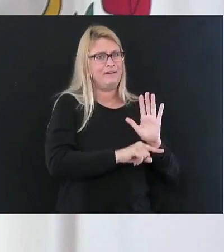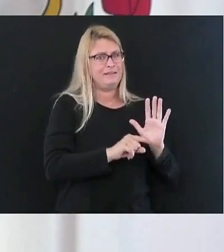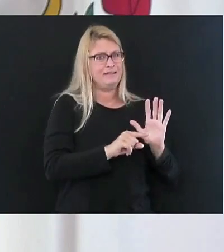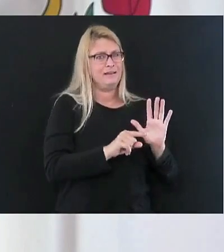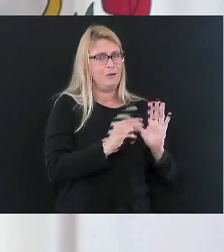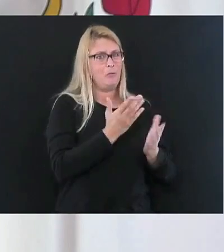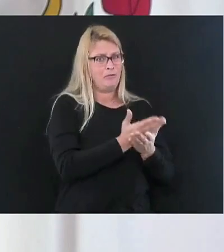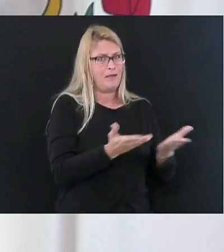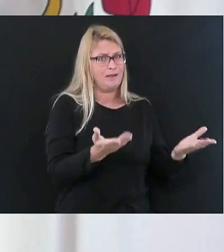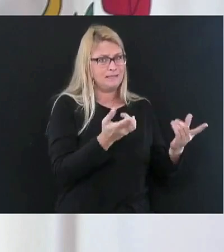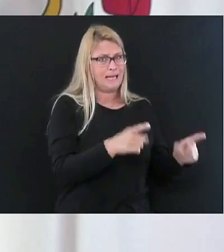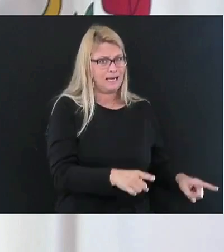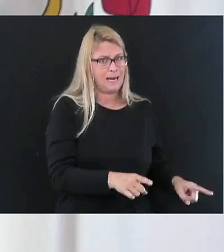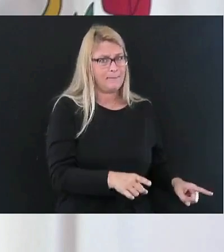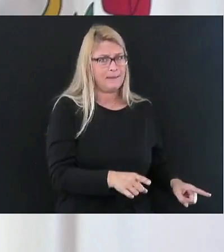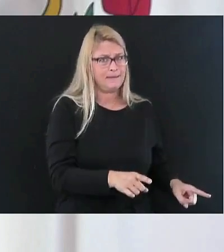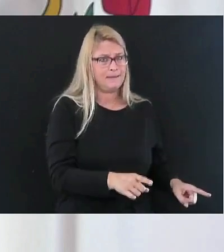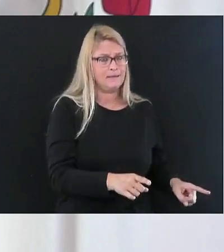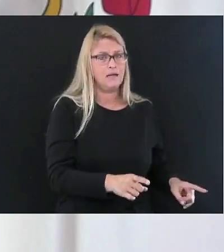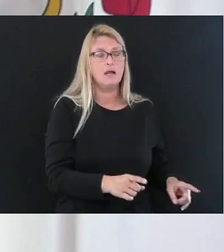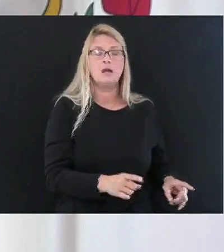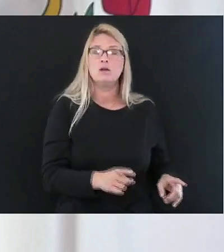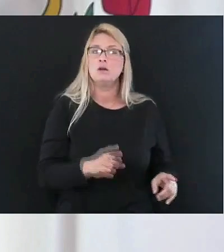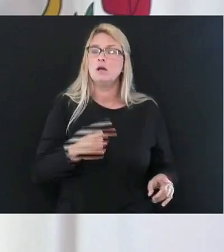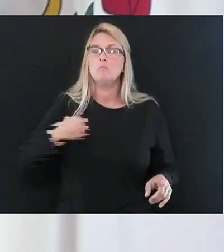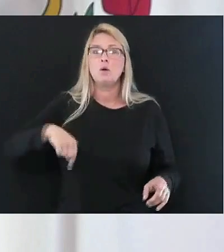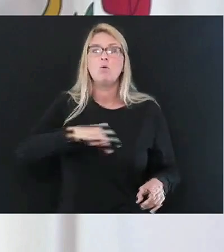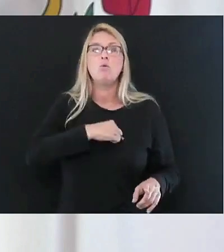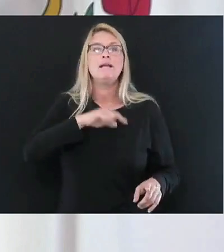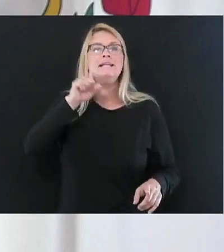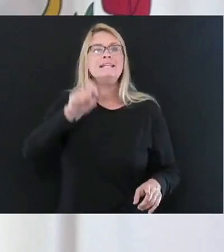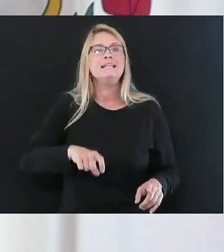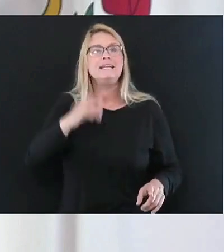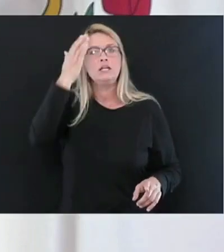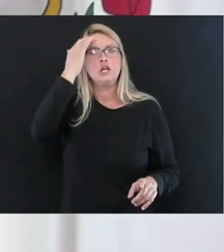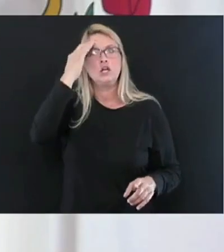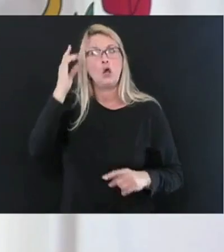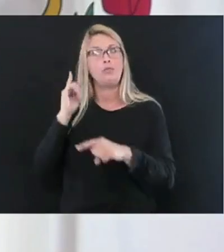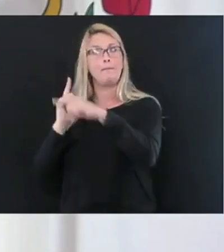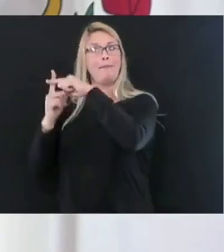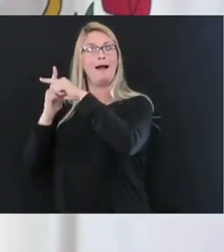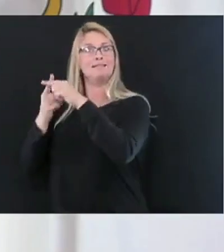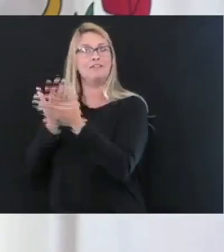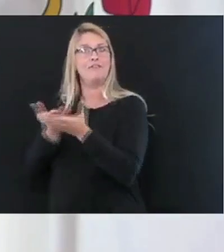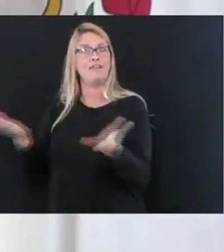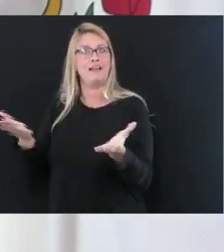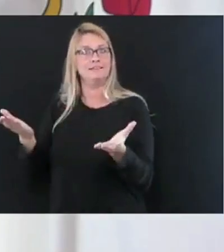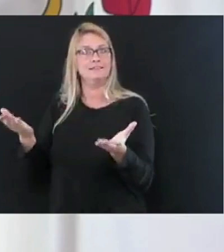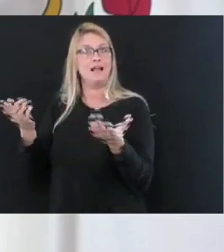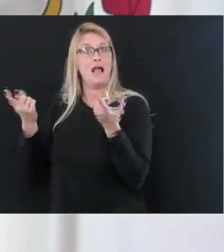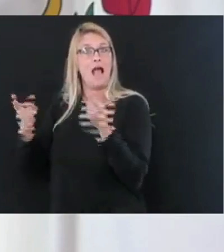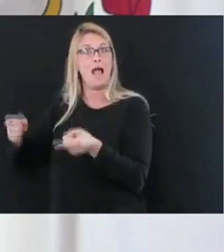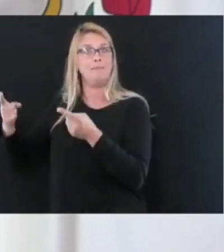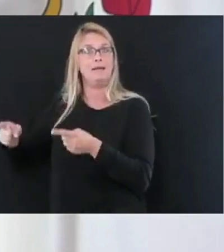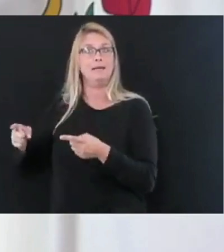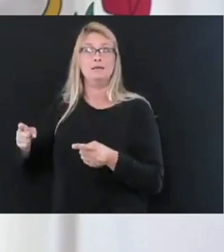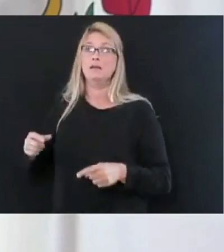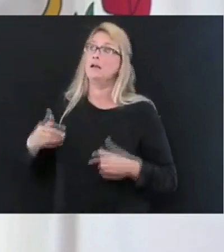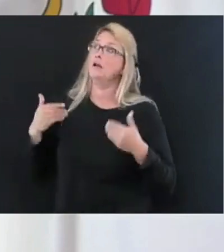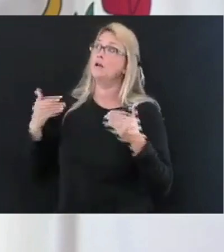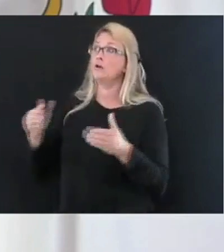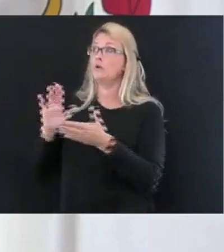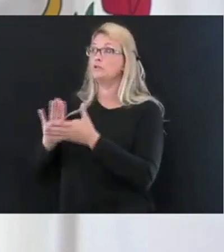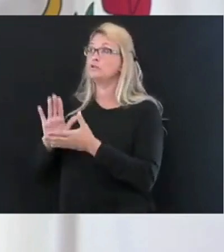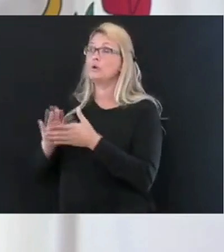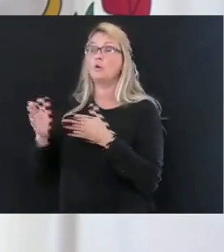that. You know, we all should know the upside from the standpoint of, okay, well, let's just go to school. Let's just do anything